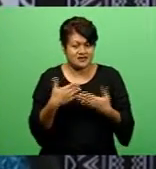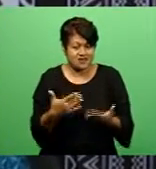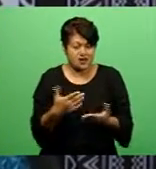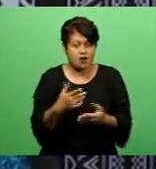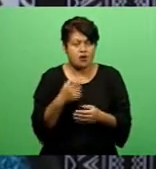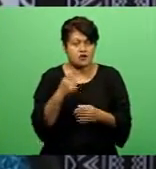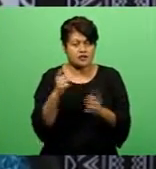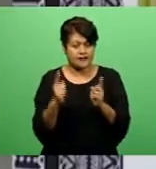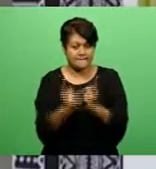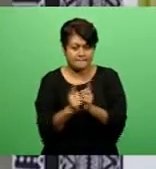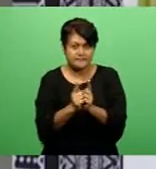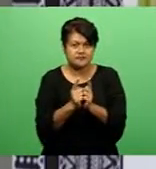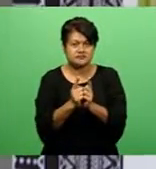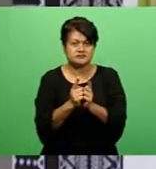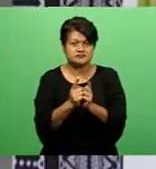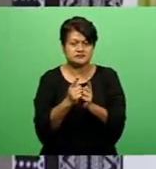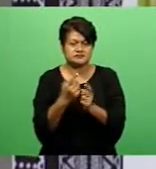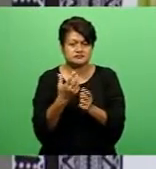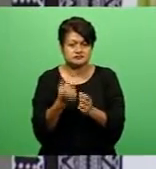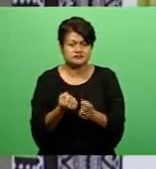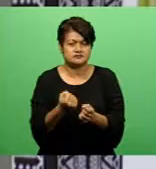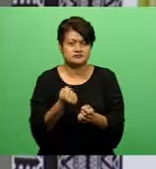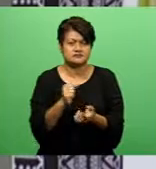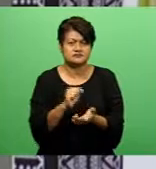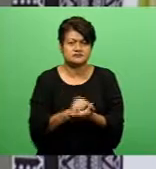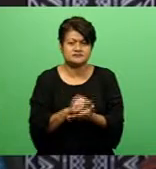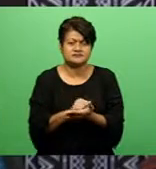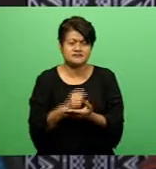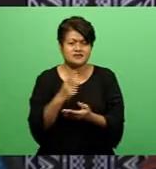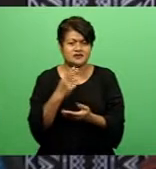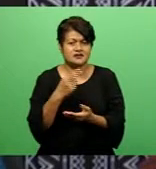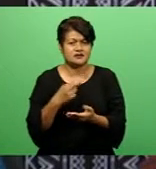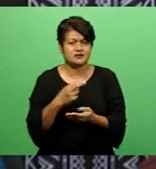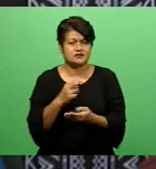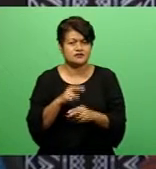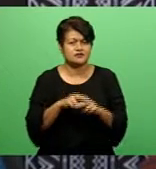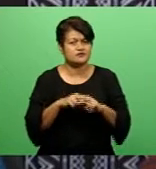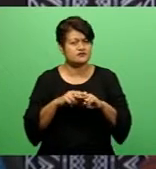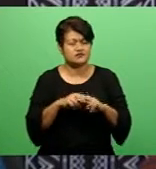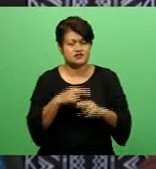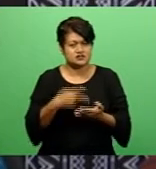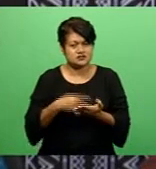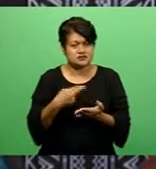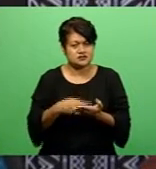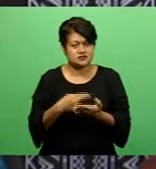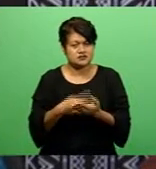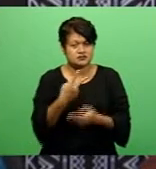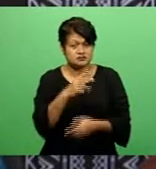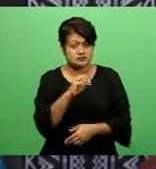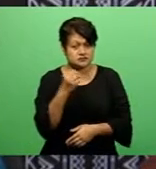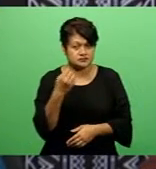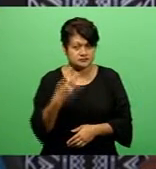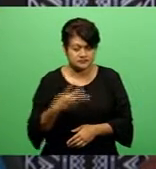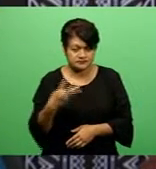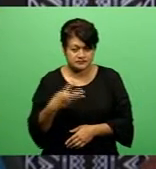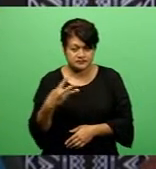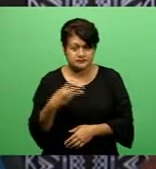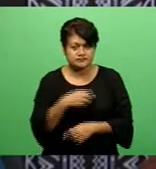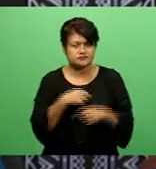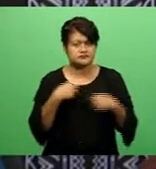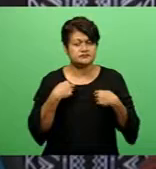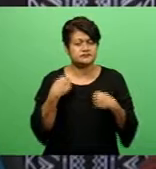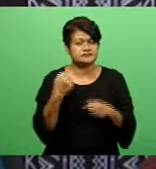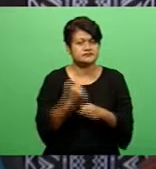general meeting under the rebranded FIJI Rice Limited name. 2013 we made $268,000